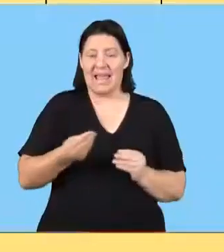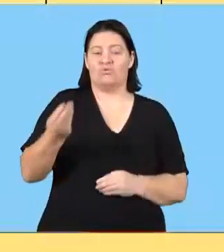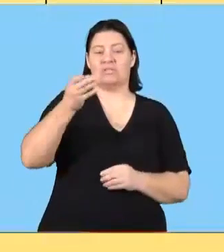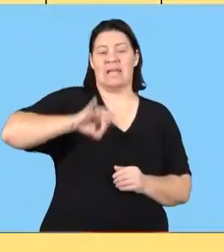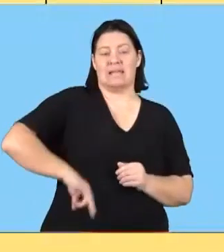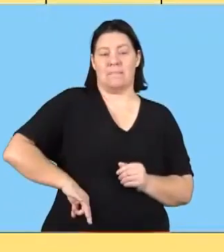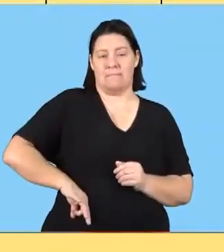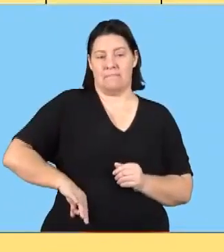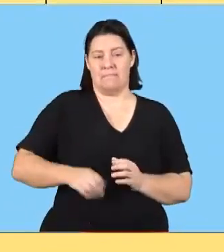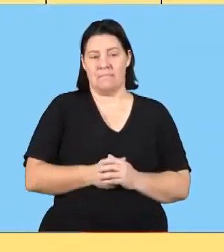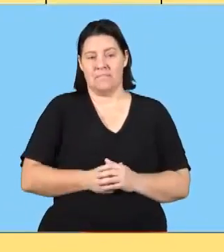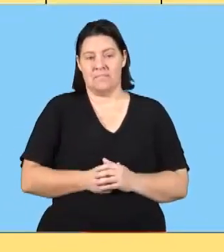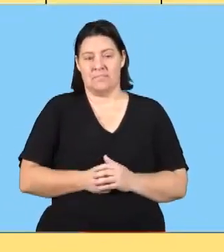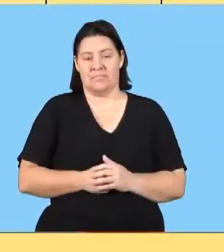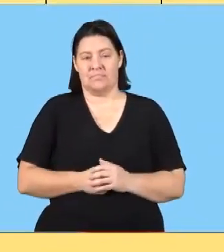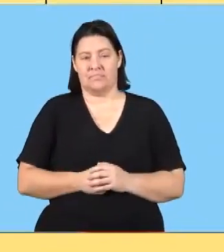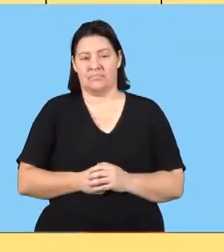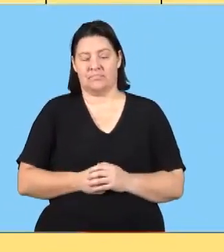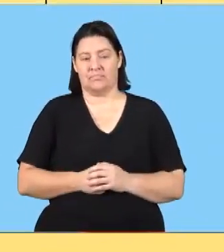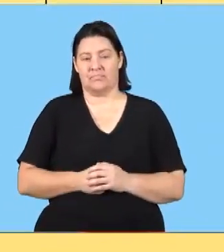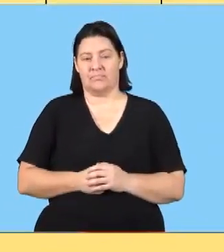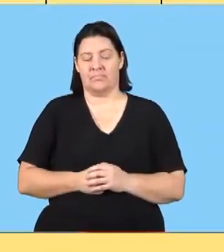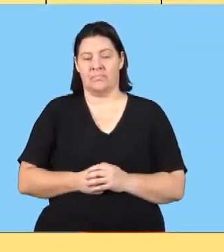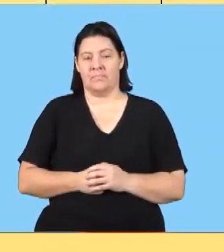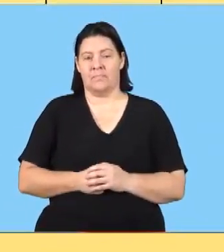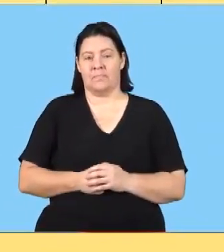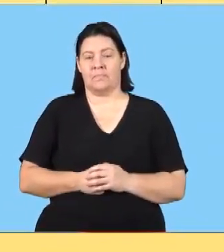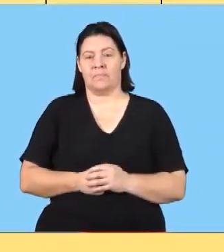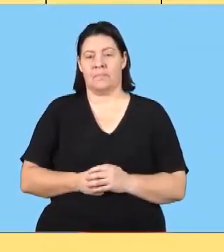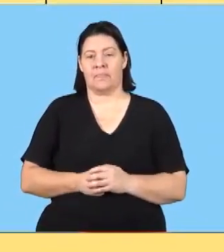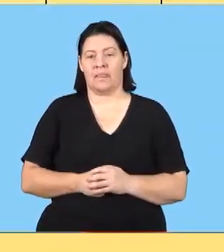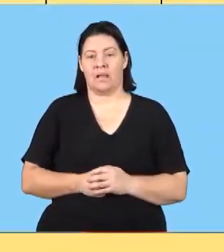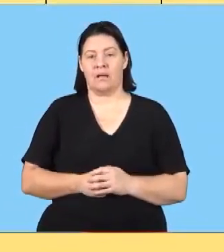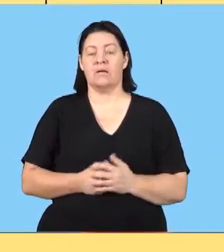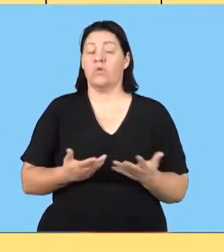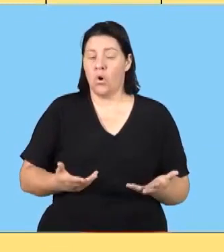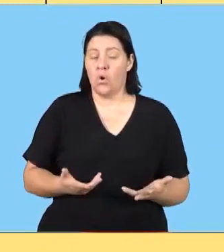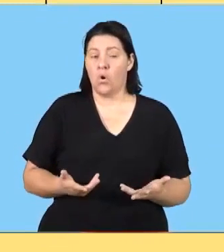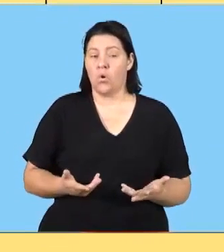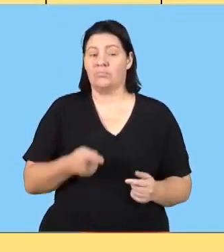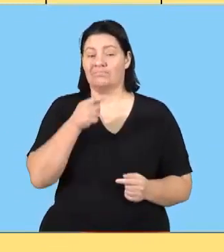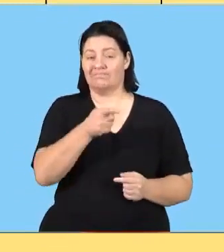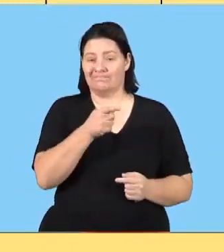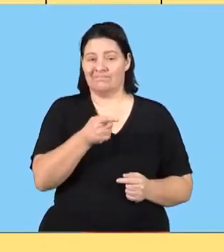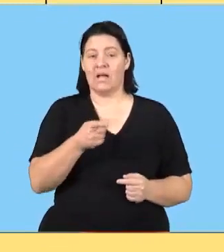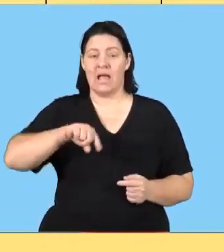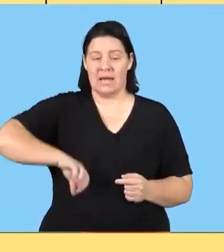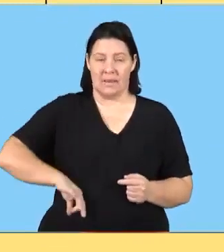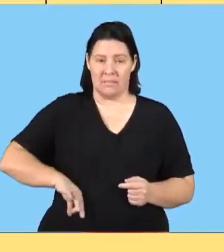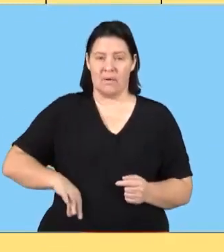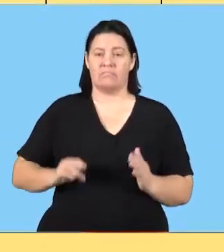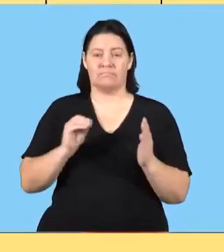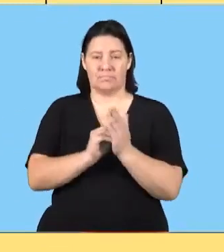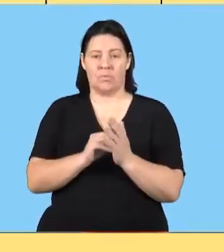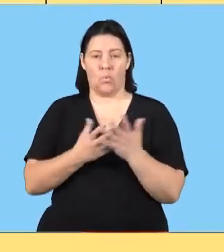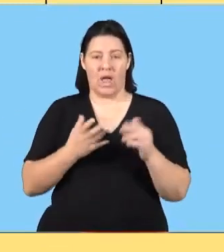So we will credit interest on overdue debtors, and interest income is recorded on